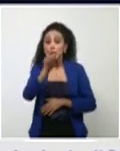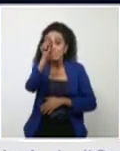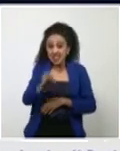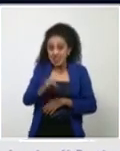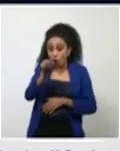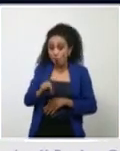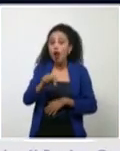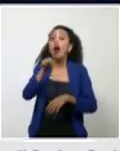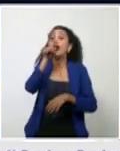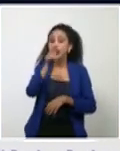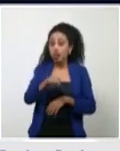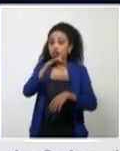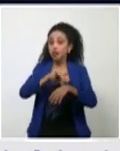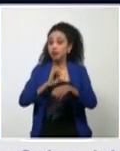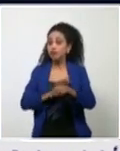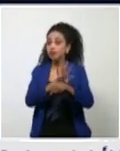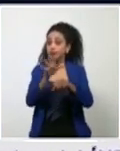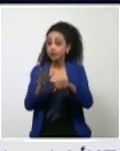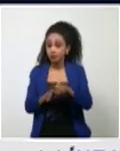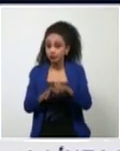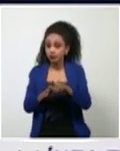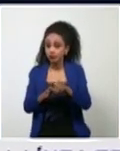1,941 are people.